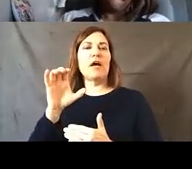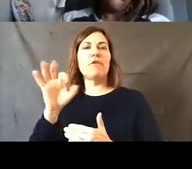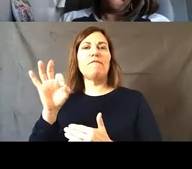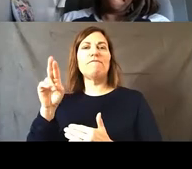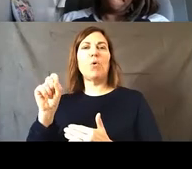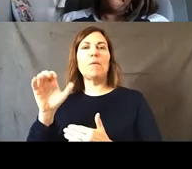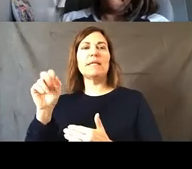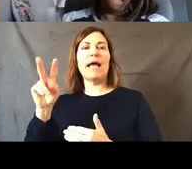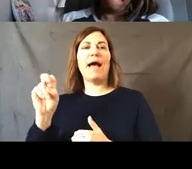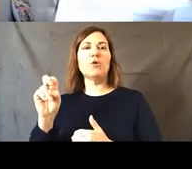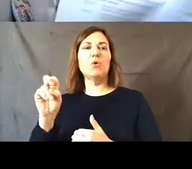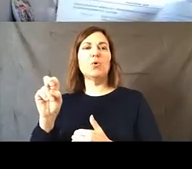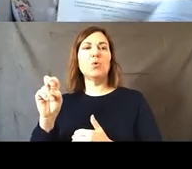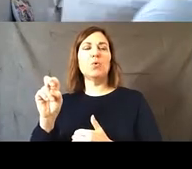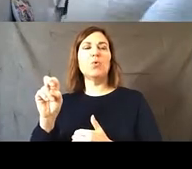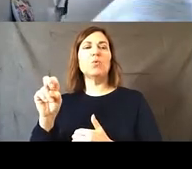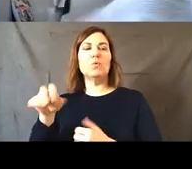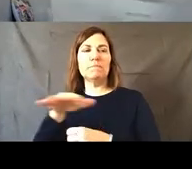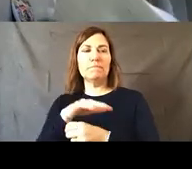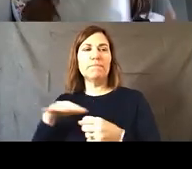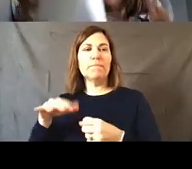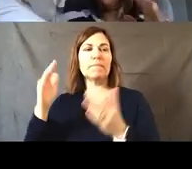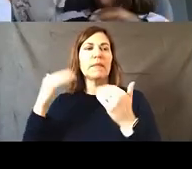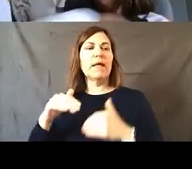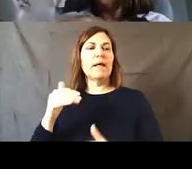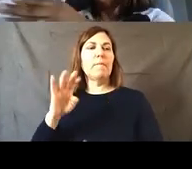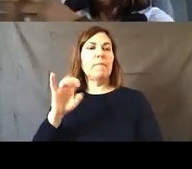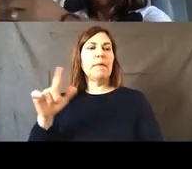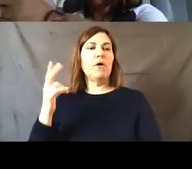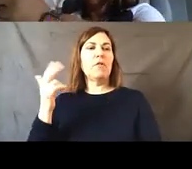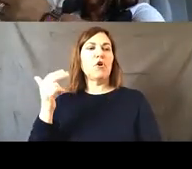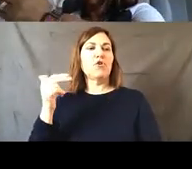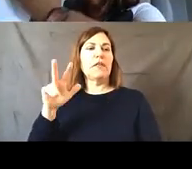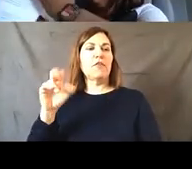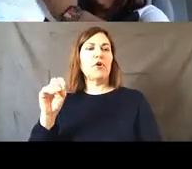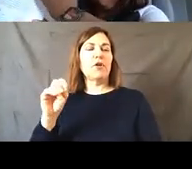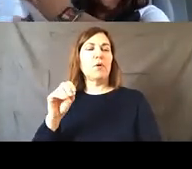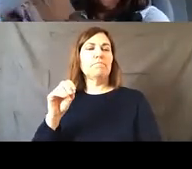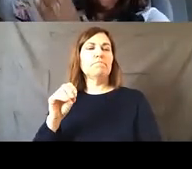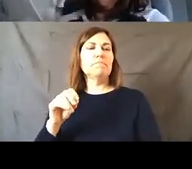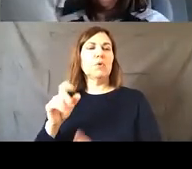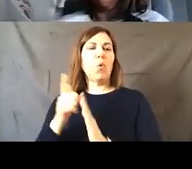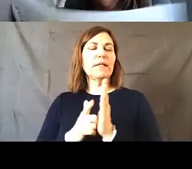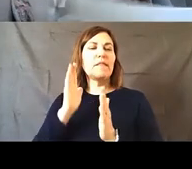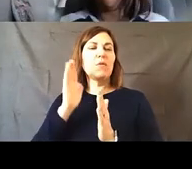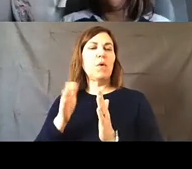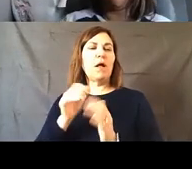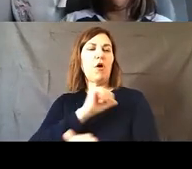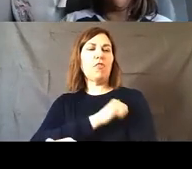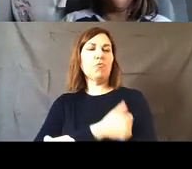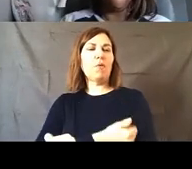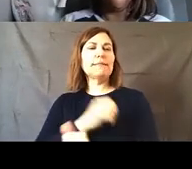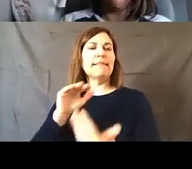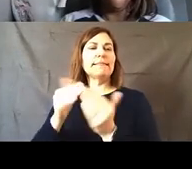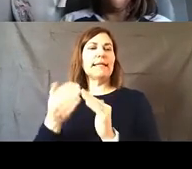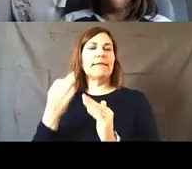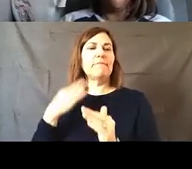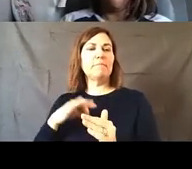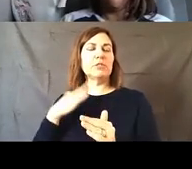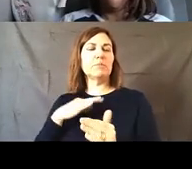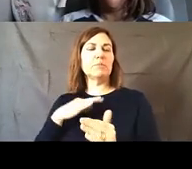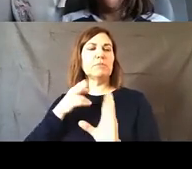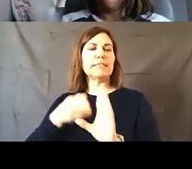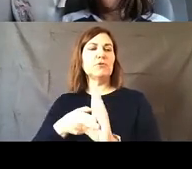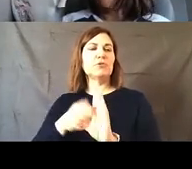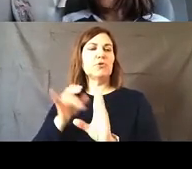Avenue. Bill Number 1330, Ordinance authorizing the city to enter into an intergovernmental corporation